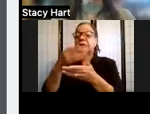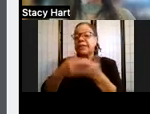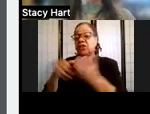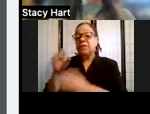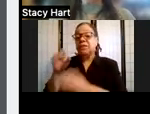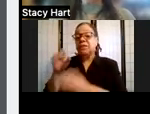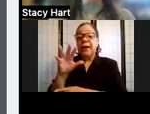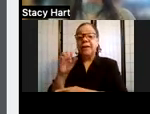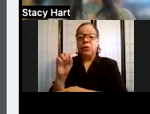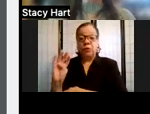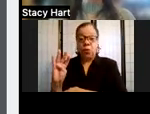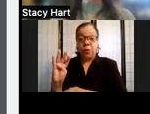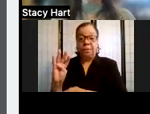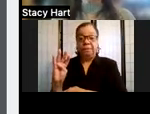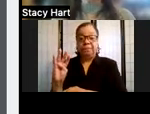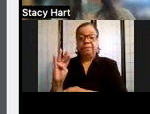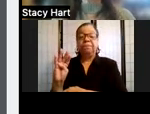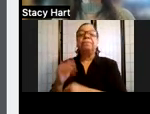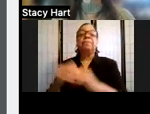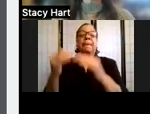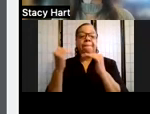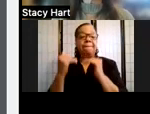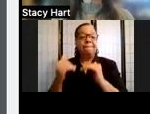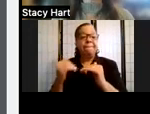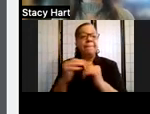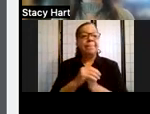504. Next slide.